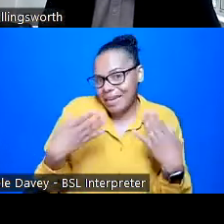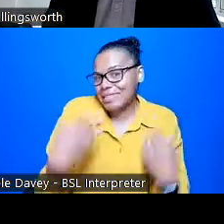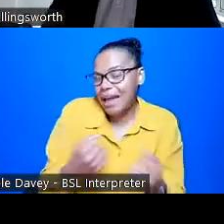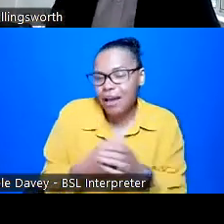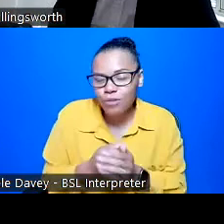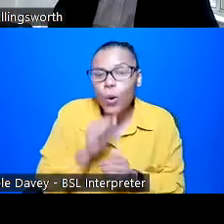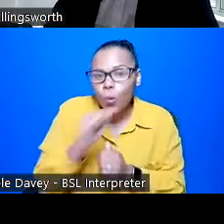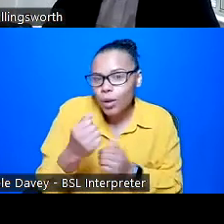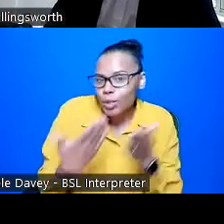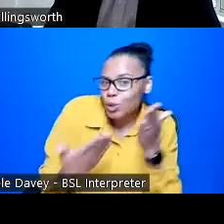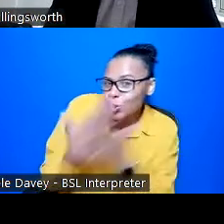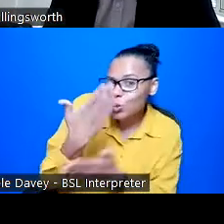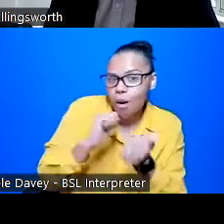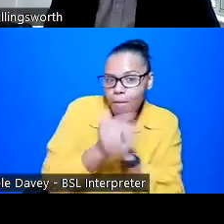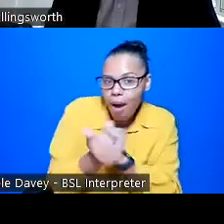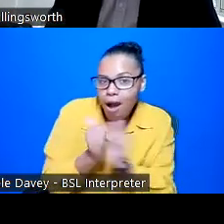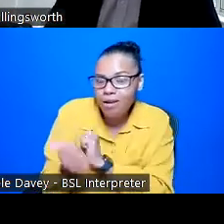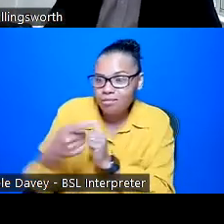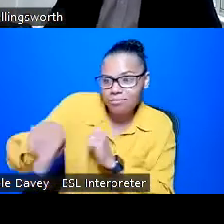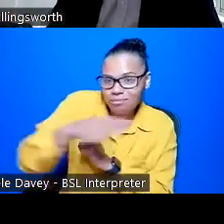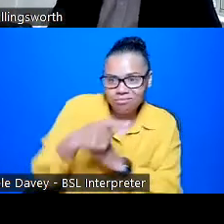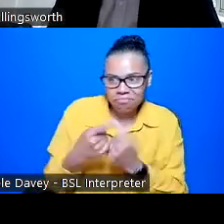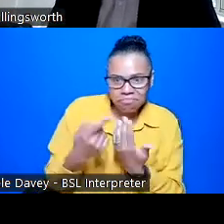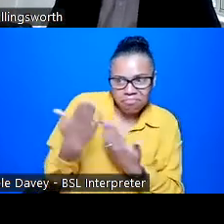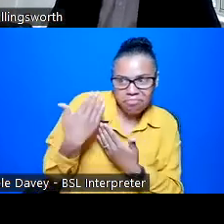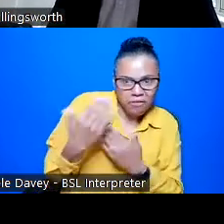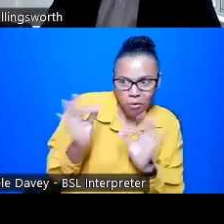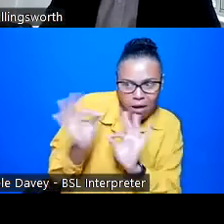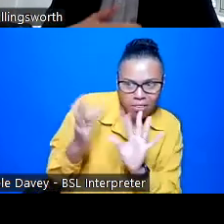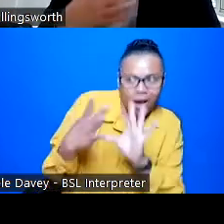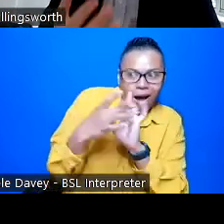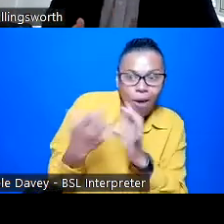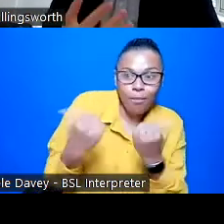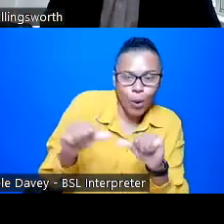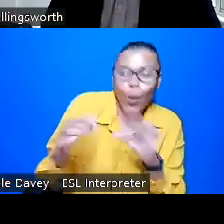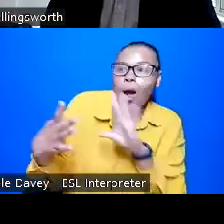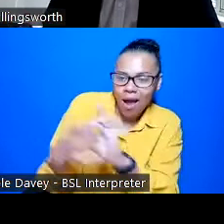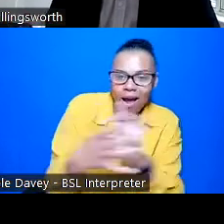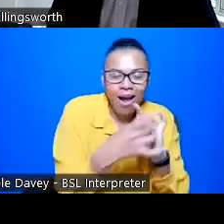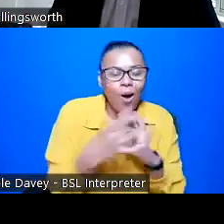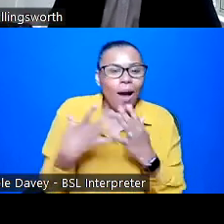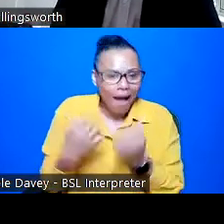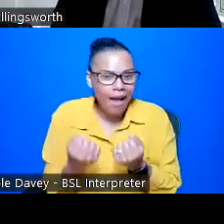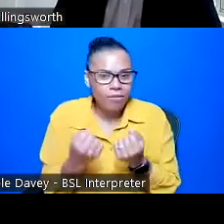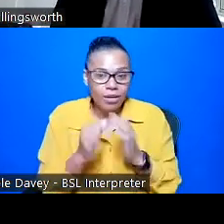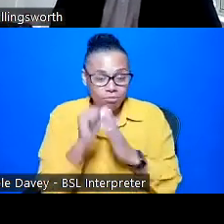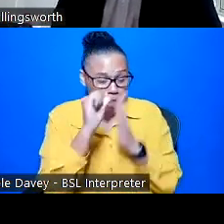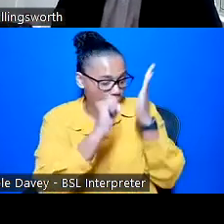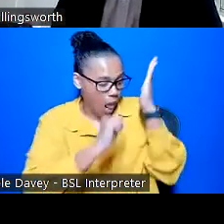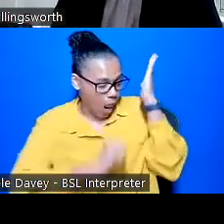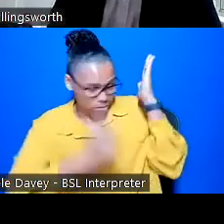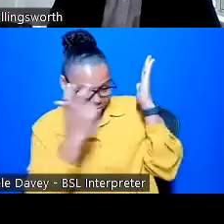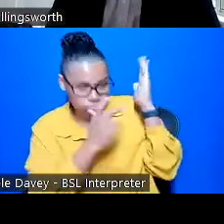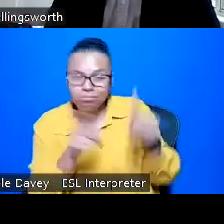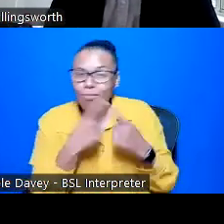of new partners who previously we perhaps haven't worked with a recognition, and I think there's a depth in this that I can't possibly go into,